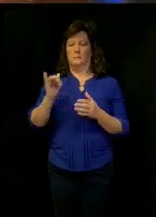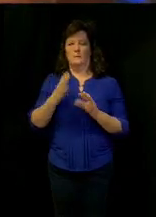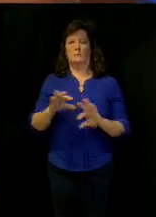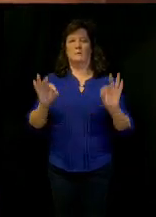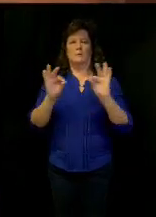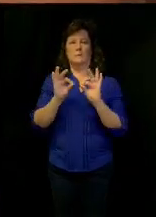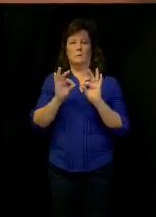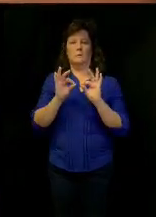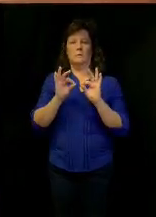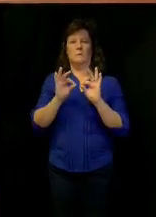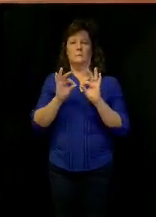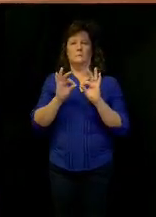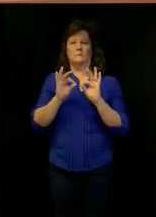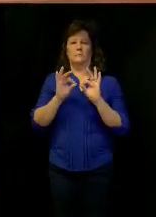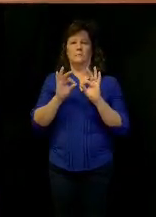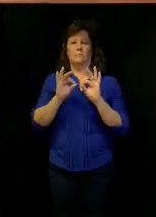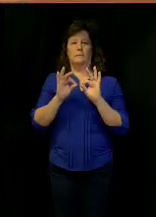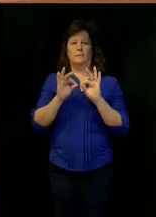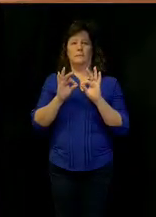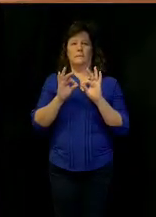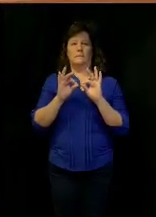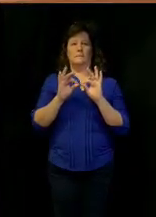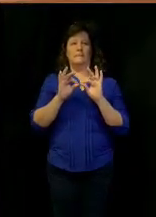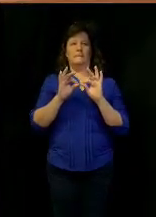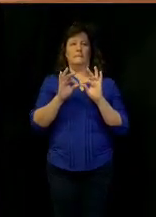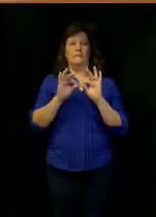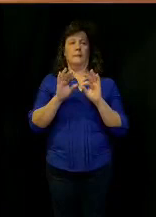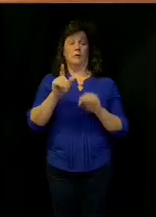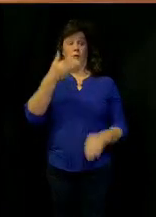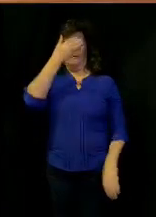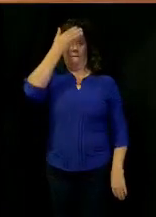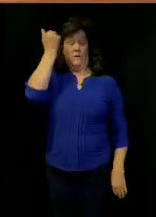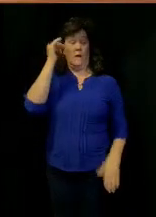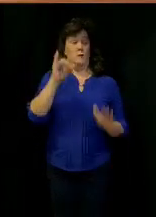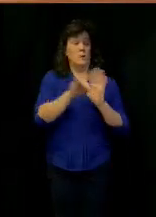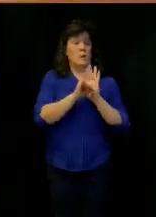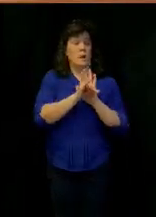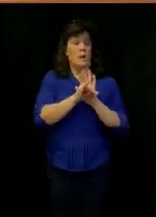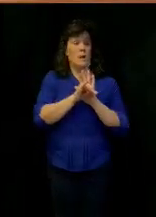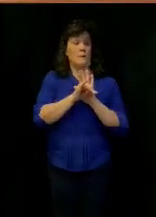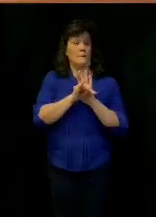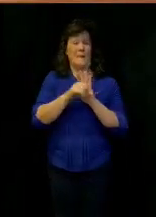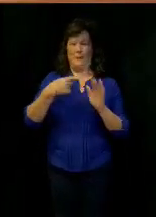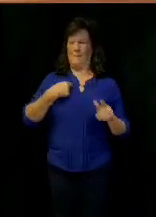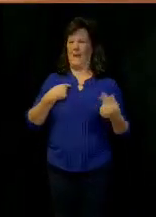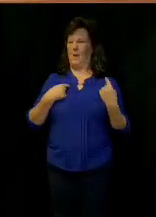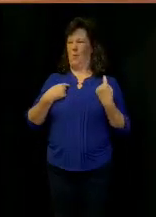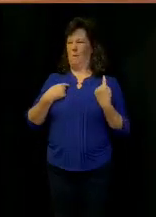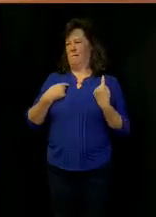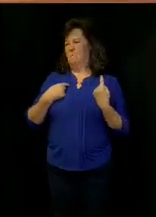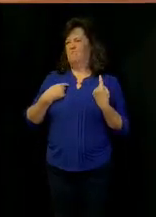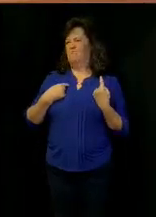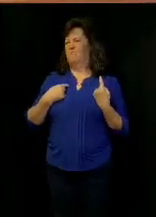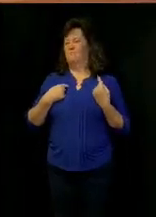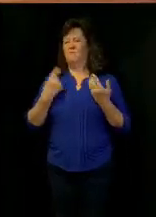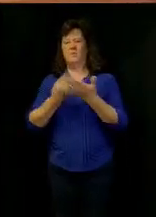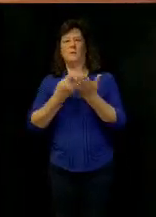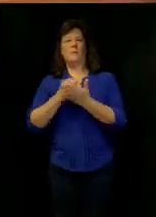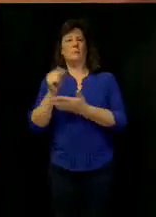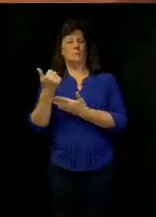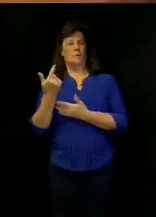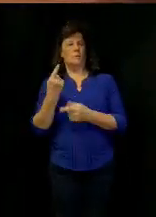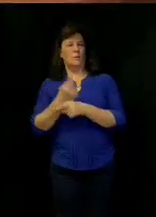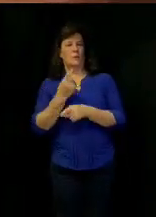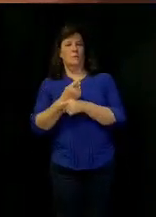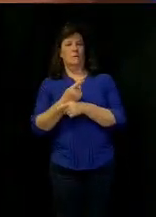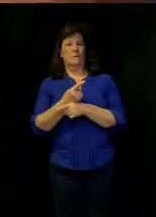You guys all right here? How many in here forget? Ever forget? You ever forget who you are? If I'm going to be the only one that I forget who I am sometimes, how about, come on. Thank